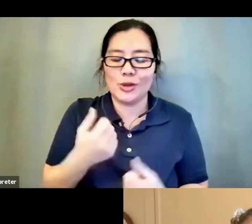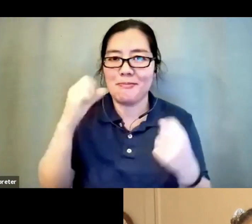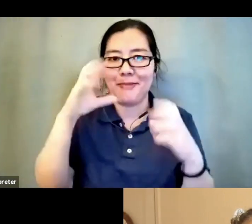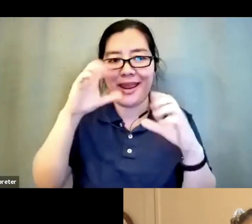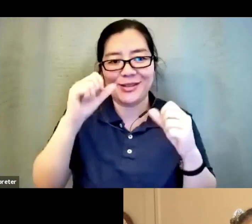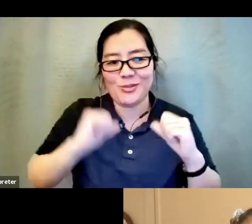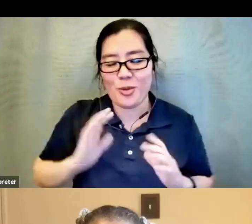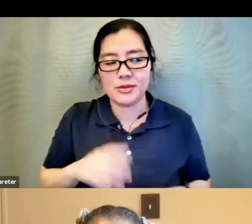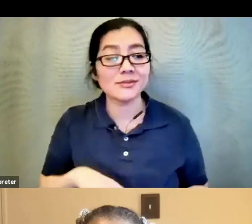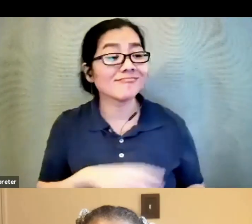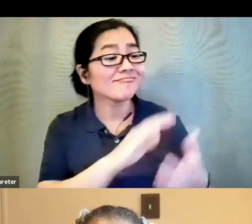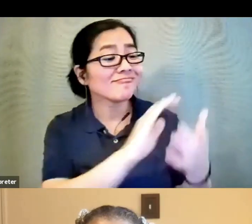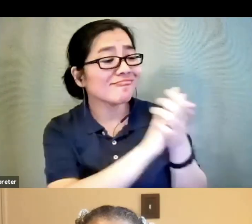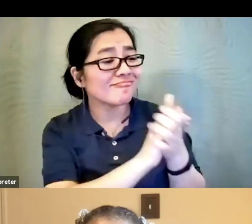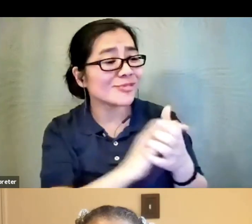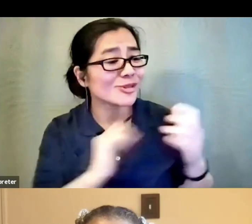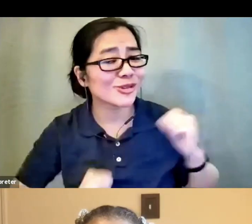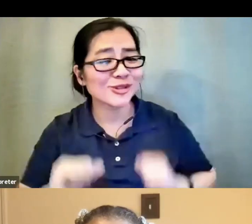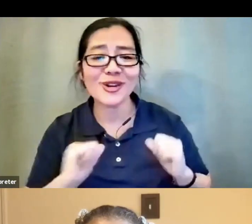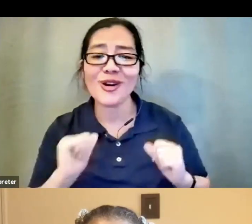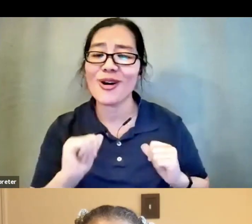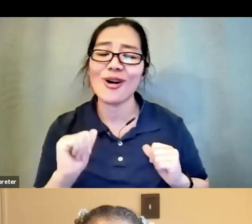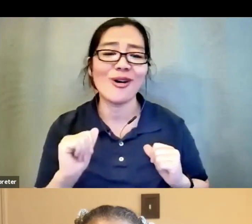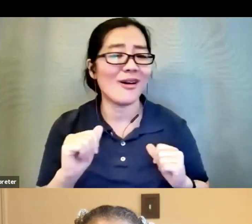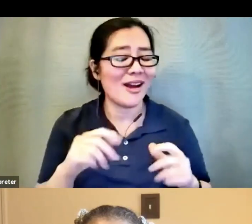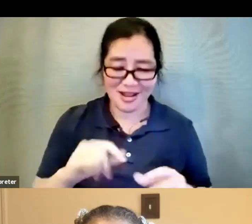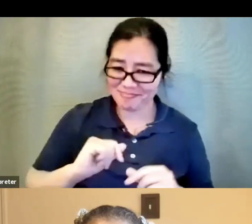Congratulations on the show. I keep hearing great things about it.